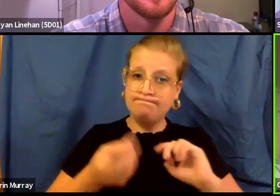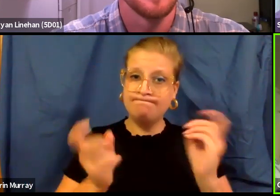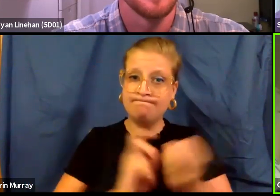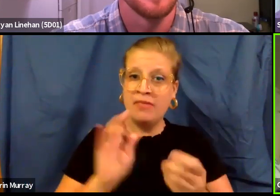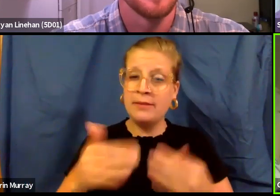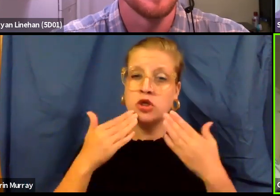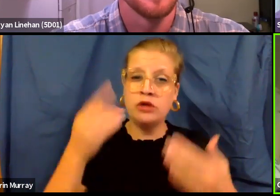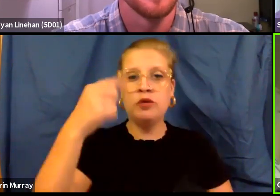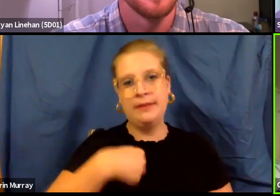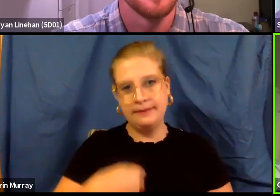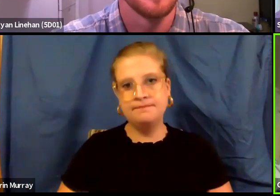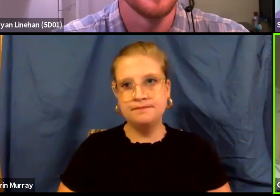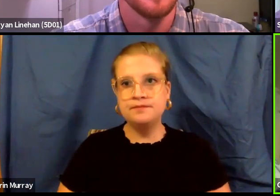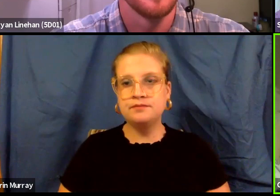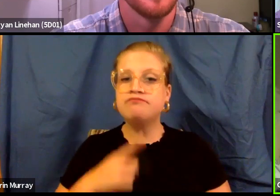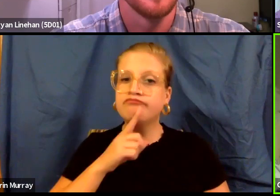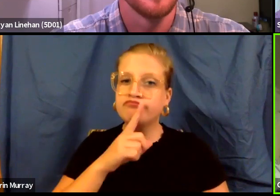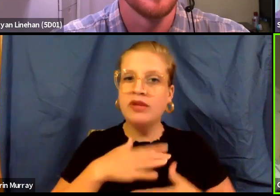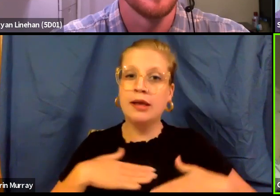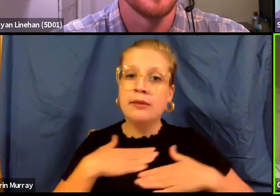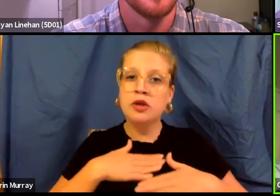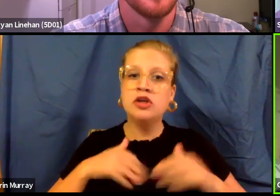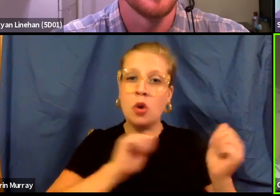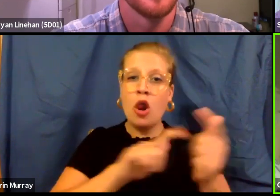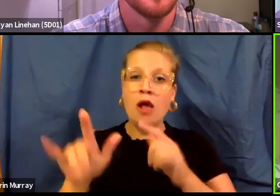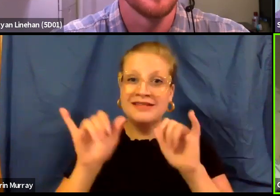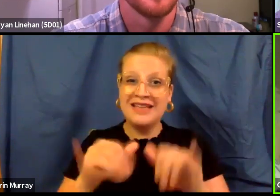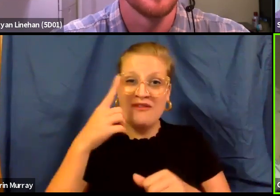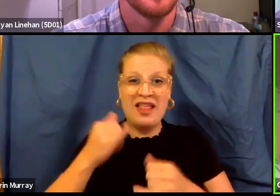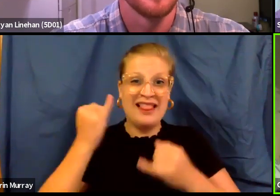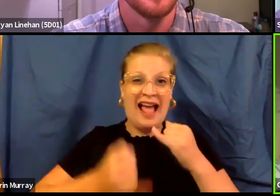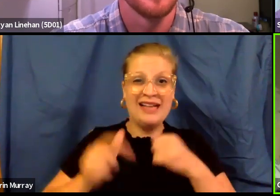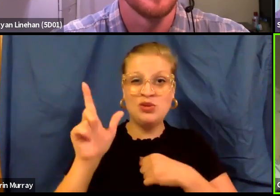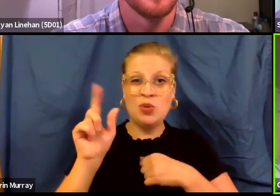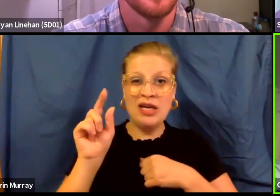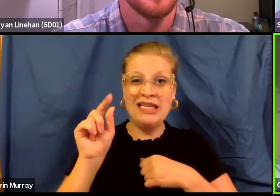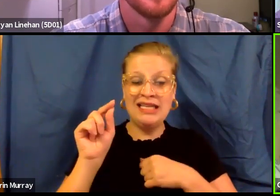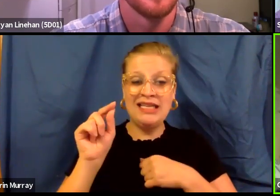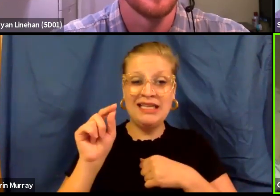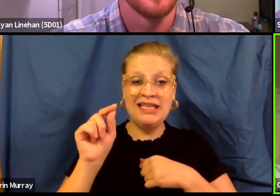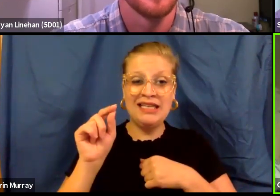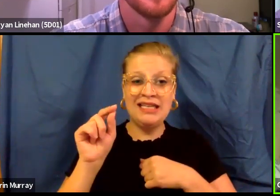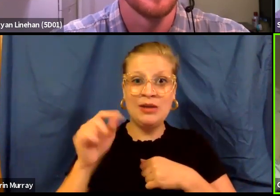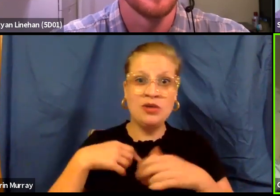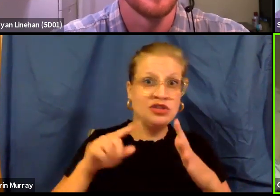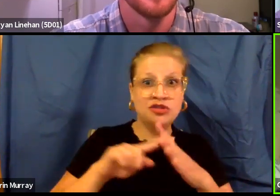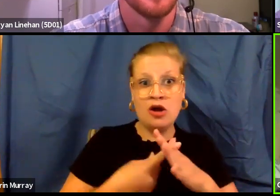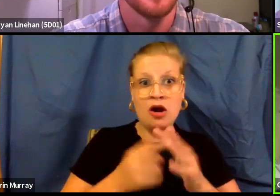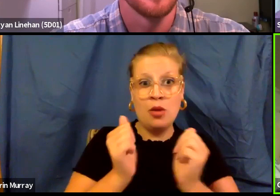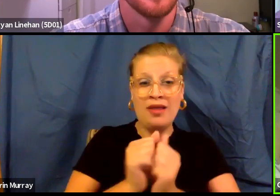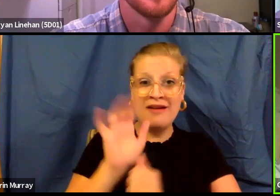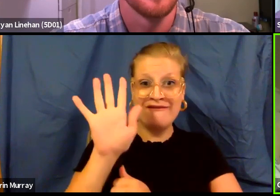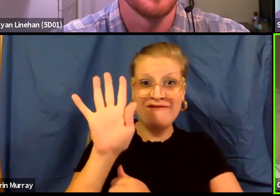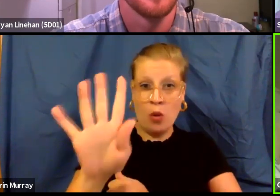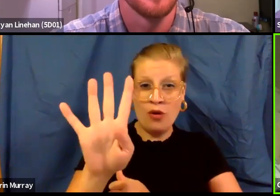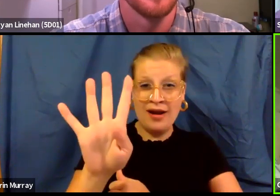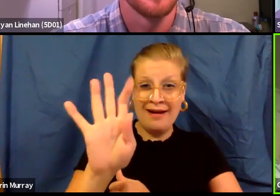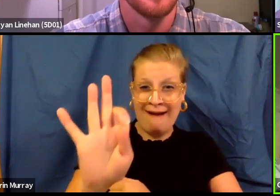thing for me. So I really appreciate everybody sticking out the last 20 or so. We started off with 49. Did I